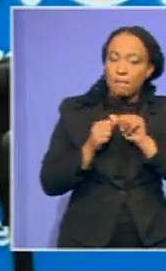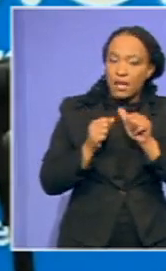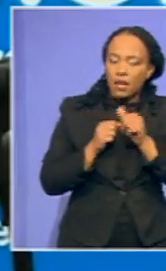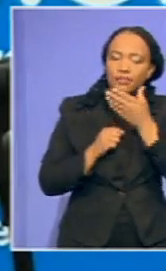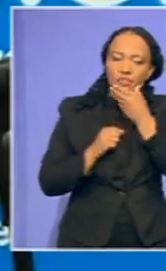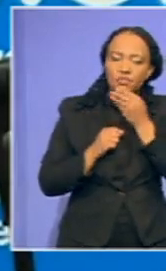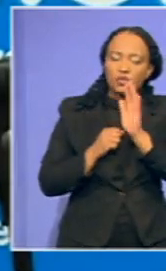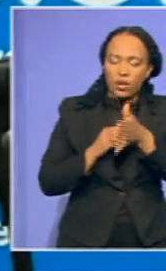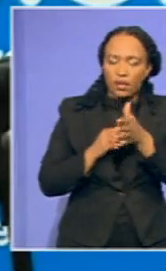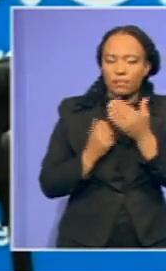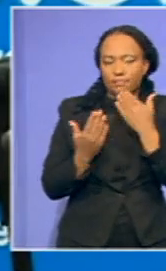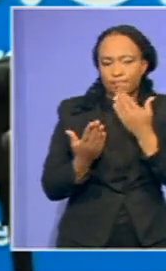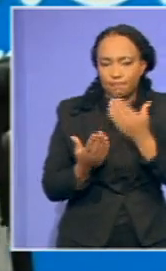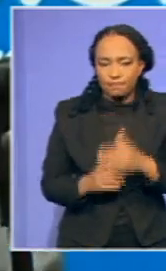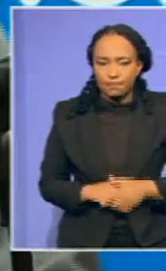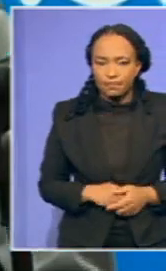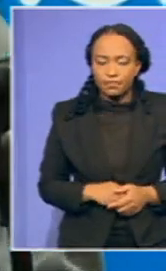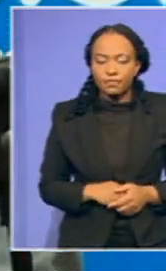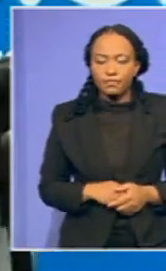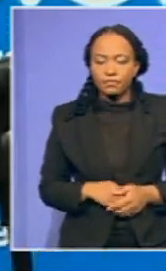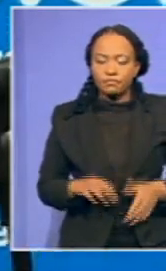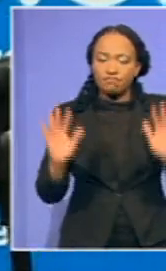this year. Thank you so much.